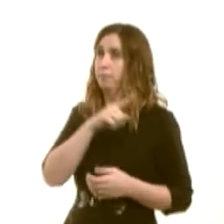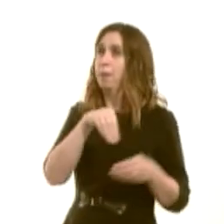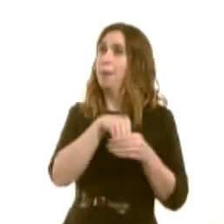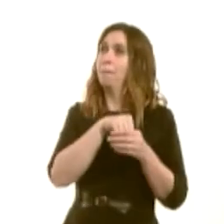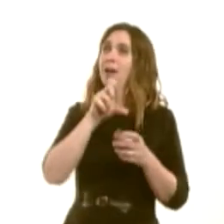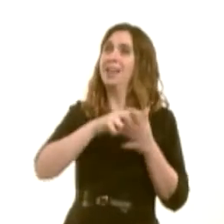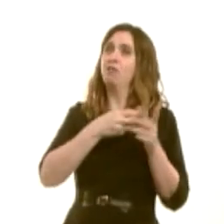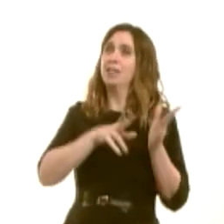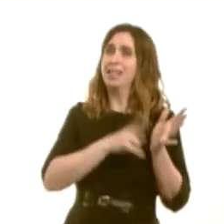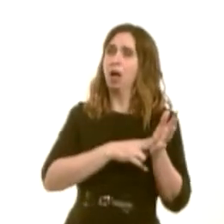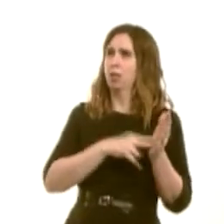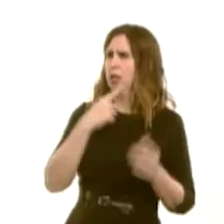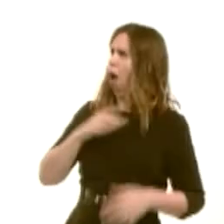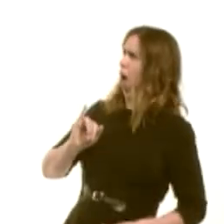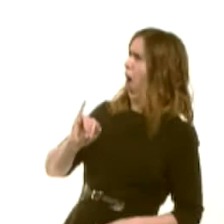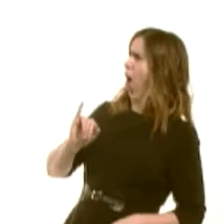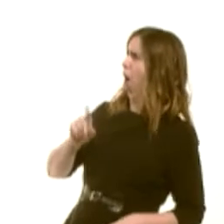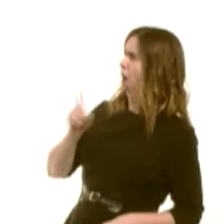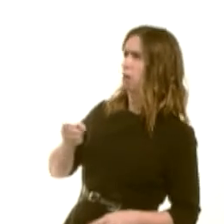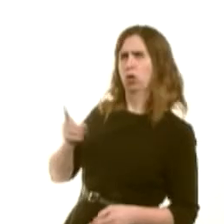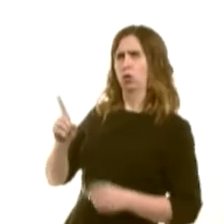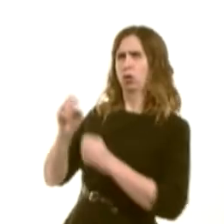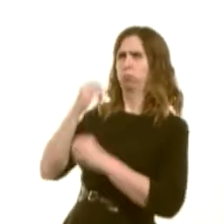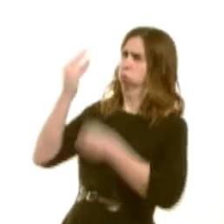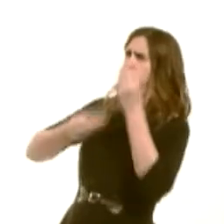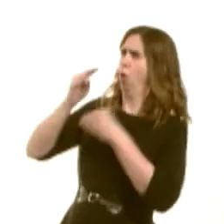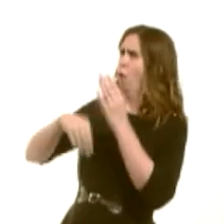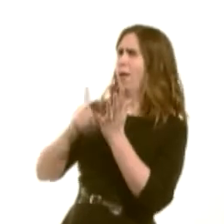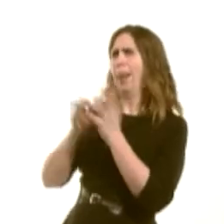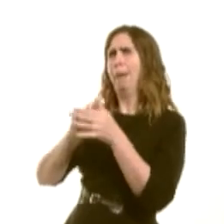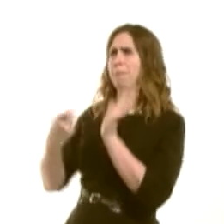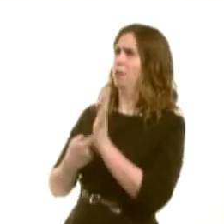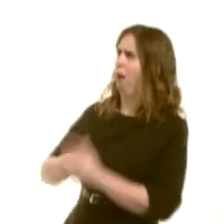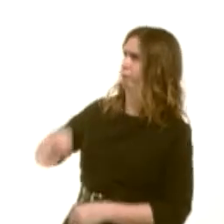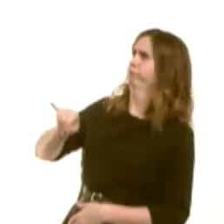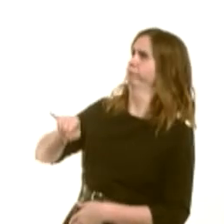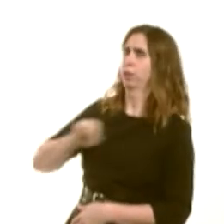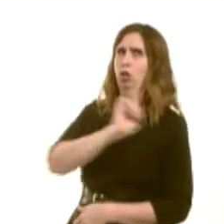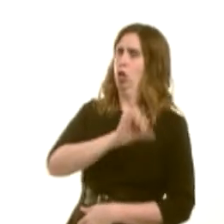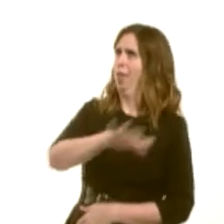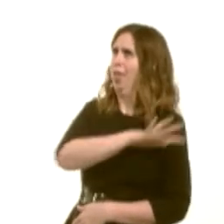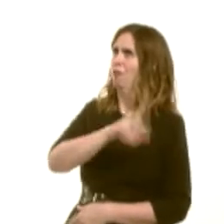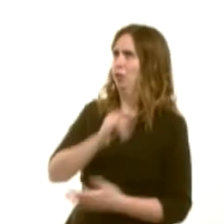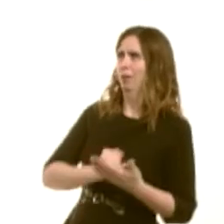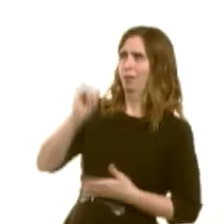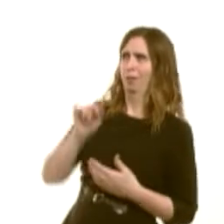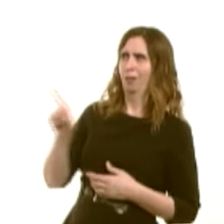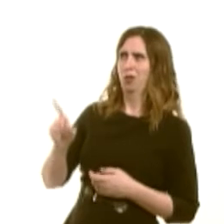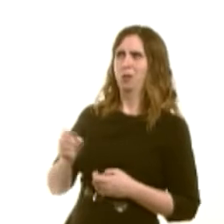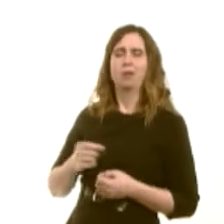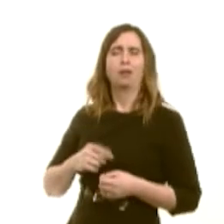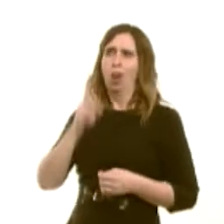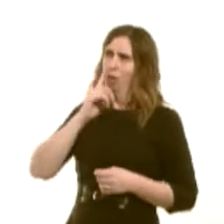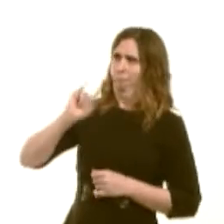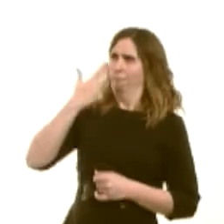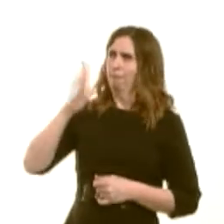the way that Lampeter was portrayed there. She will do it more effectively than I, given the fact that it's in her constituency. But